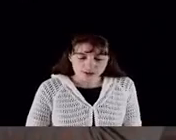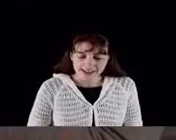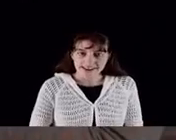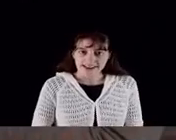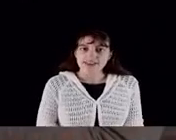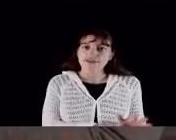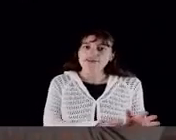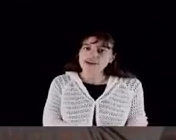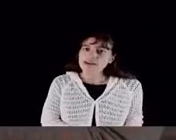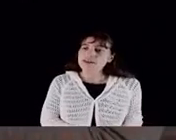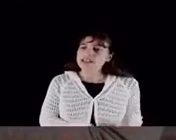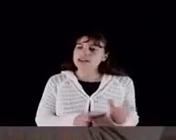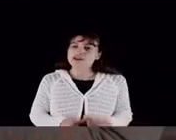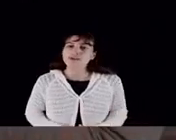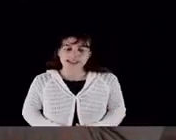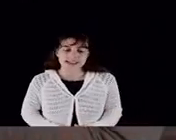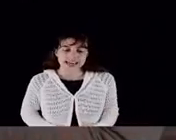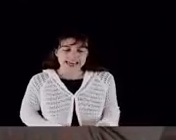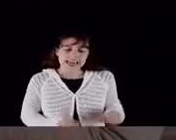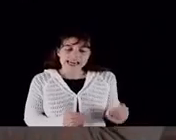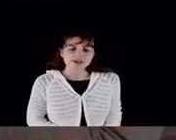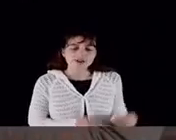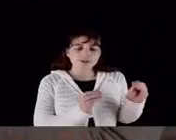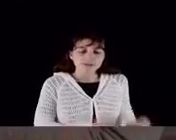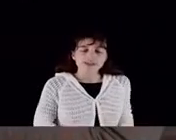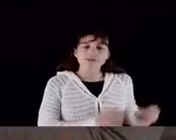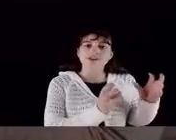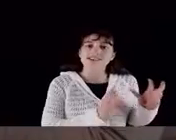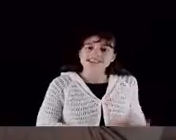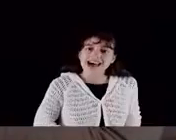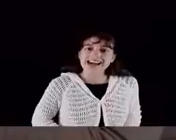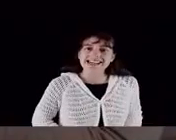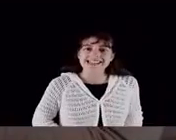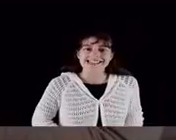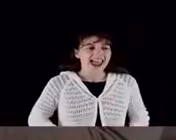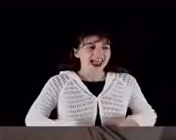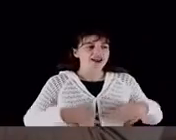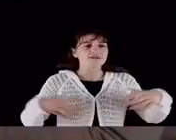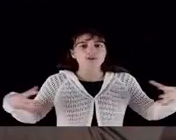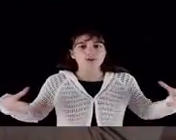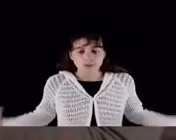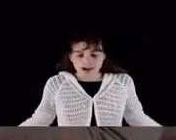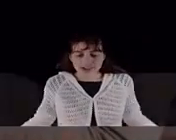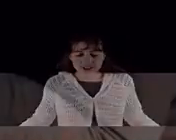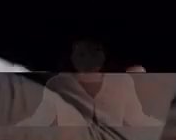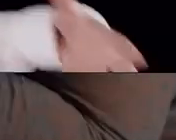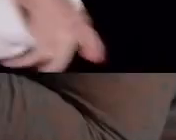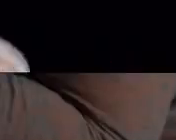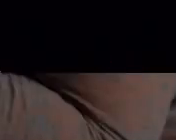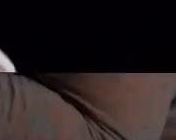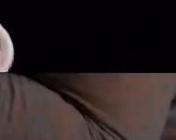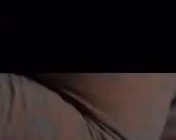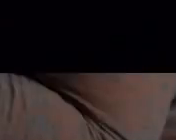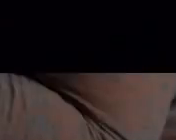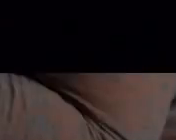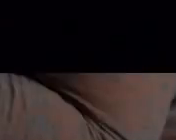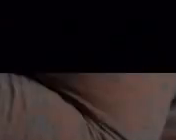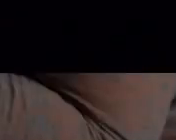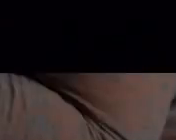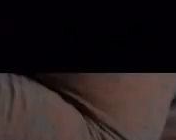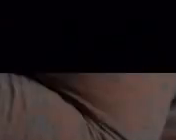children, the family unit, is to be for signs and for wonders in the